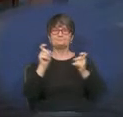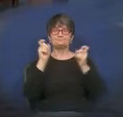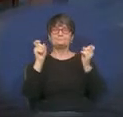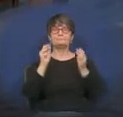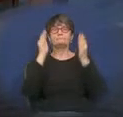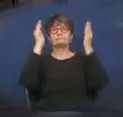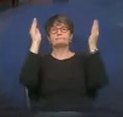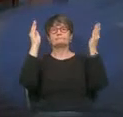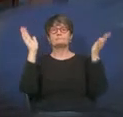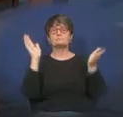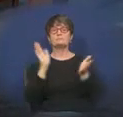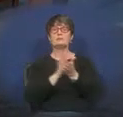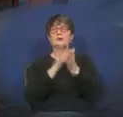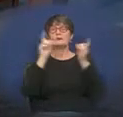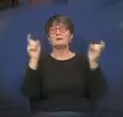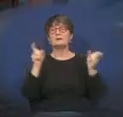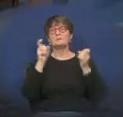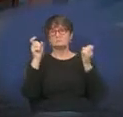Alleluia,